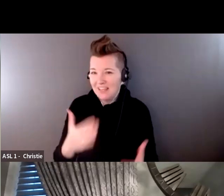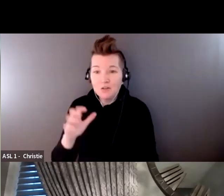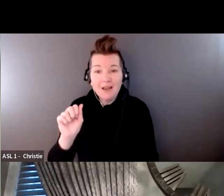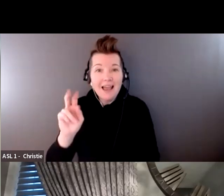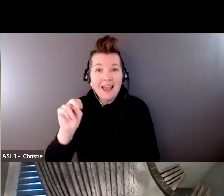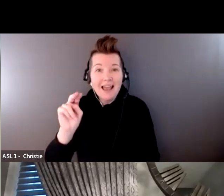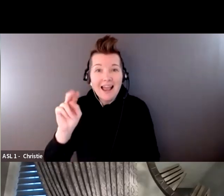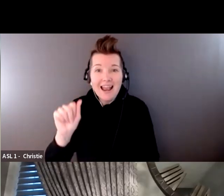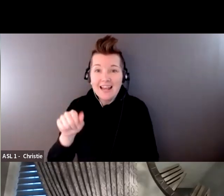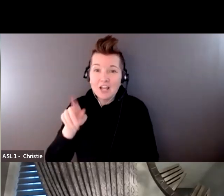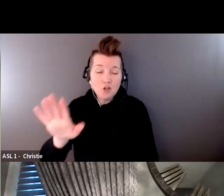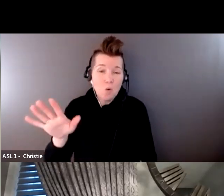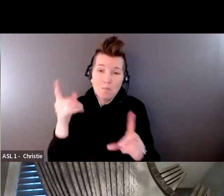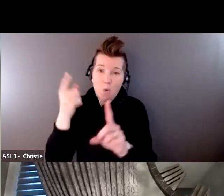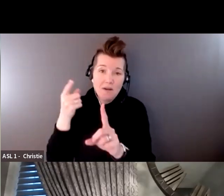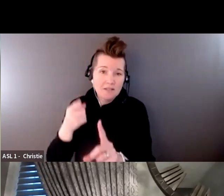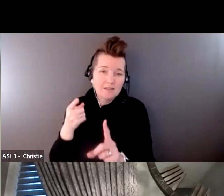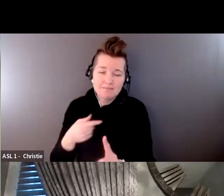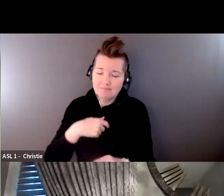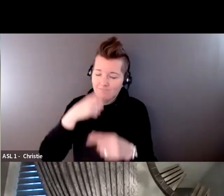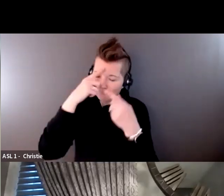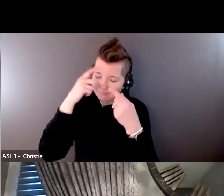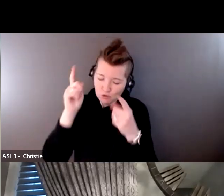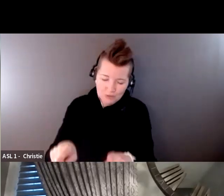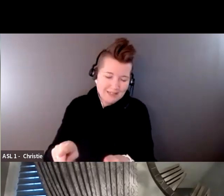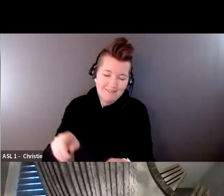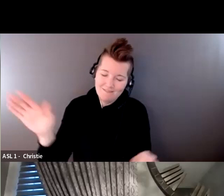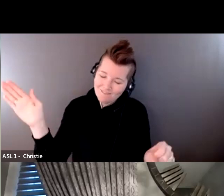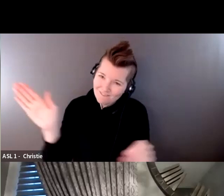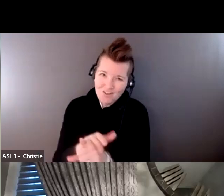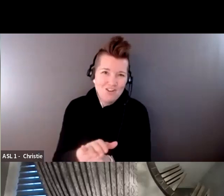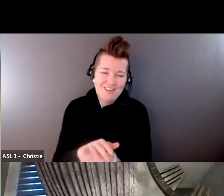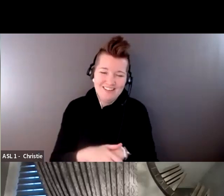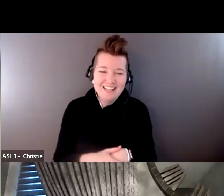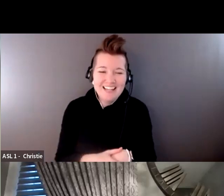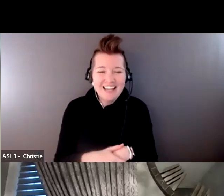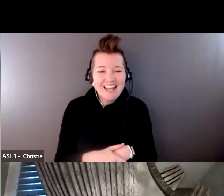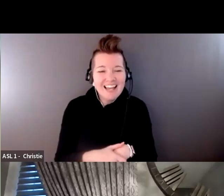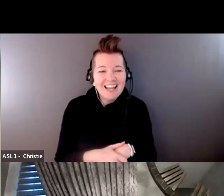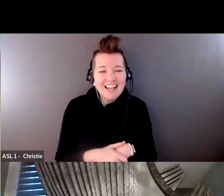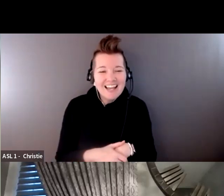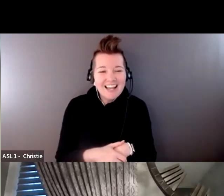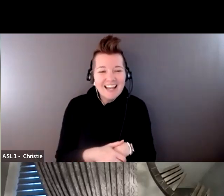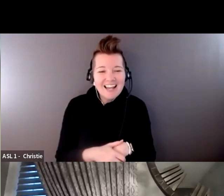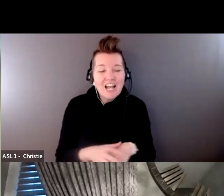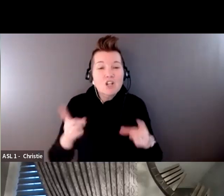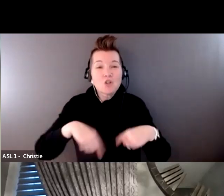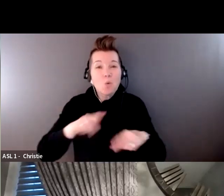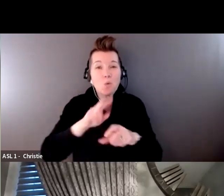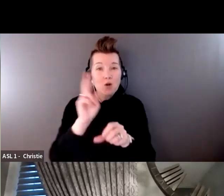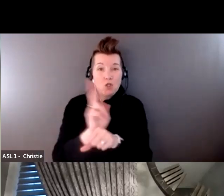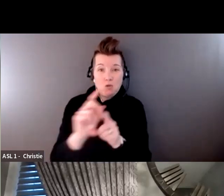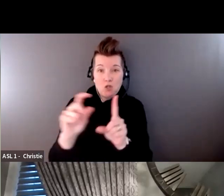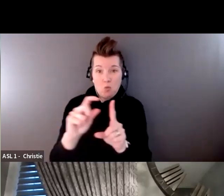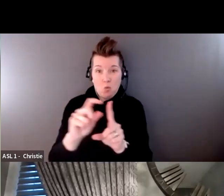made so many great points. I agree, absolutely. And we're actually moving away from using accommodation, the